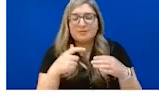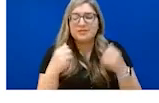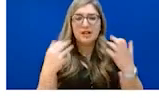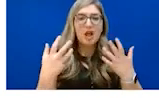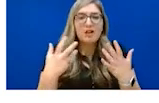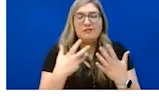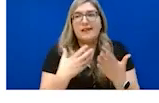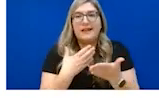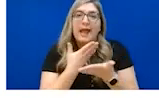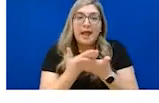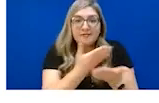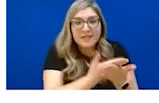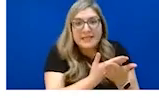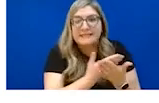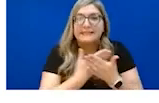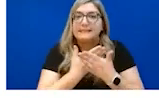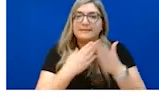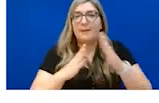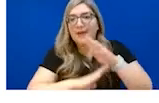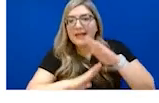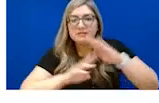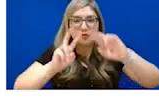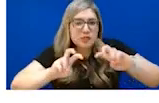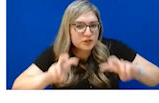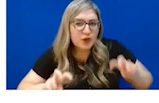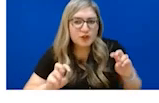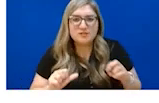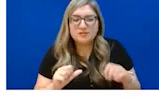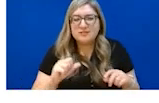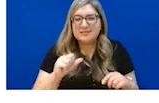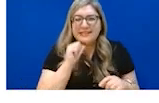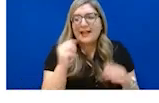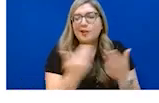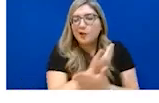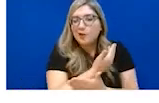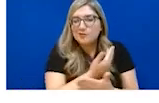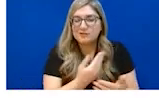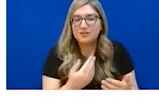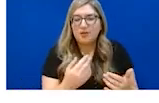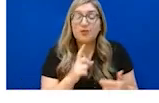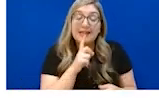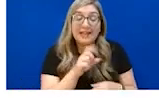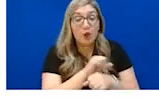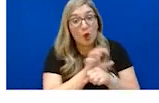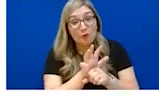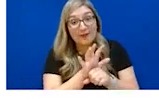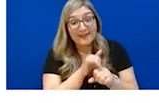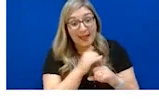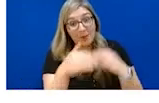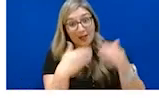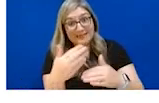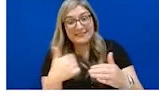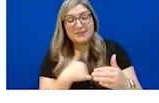It's not new. So I think there's a lot that we learned through that process. And a lot of folks who